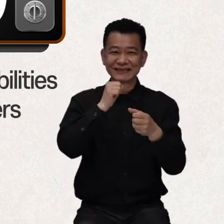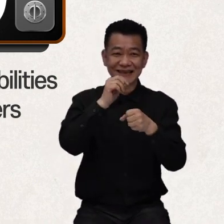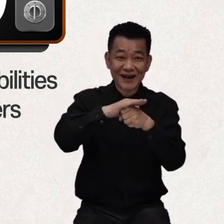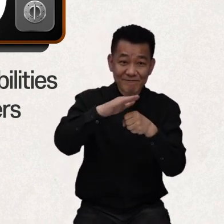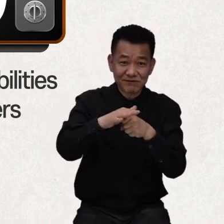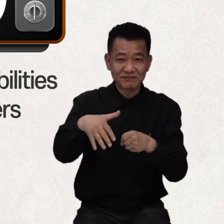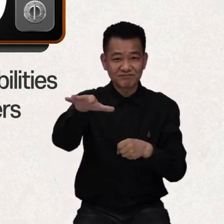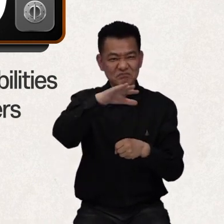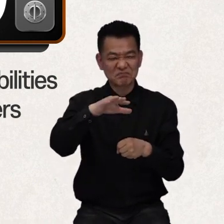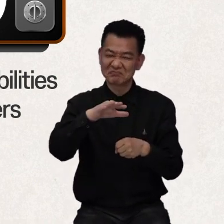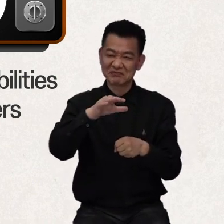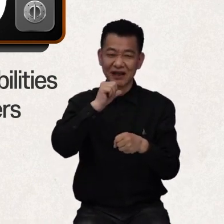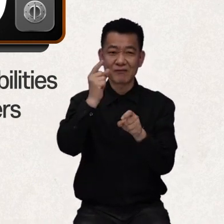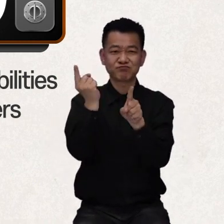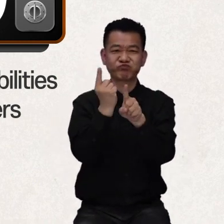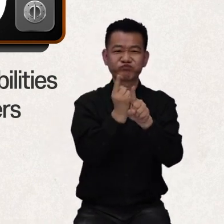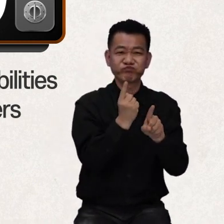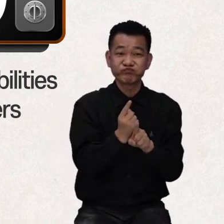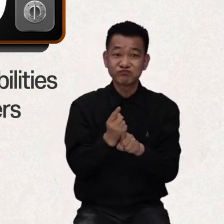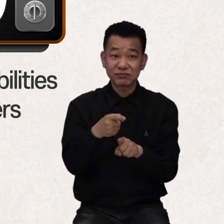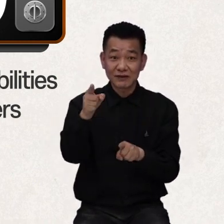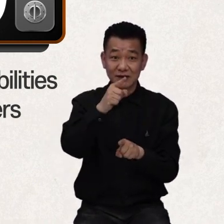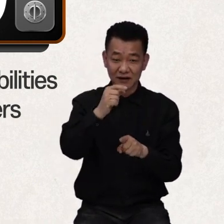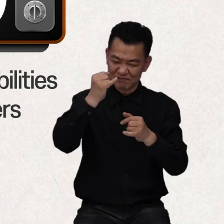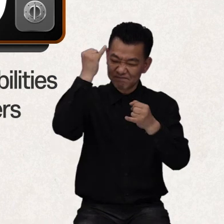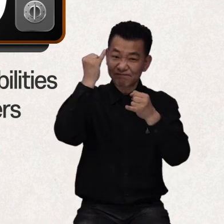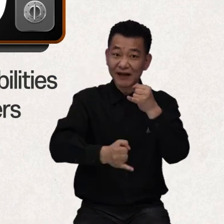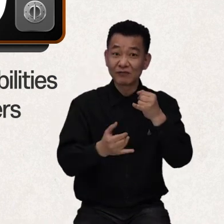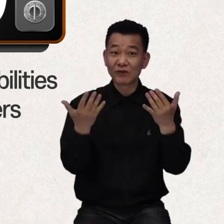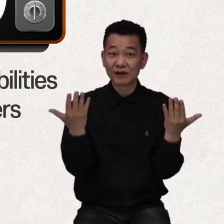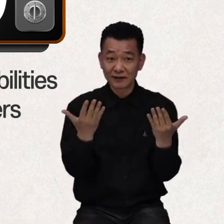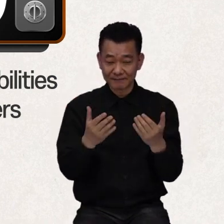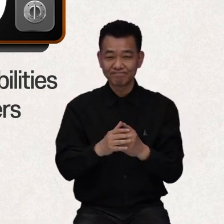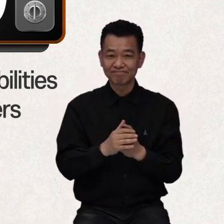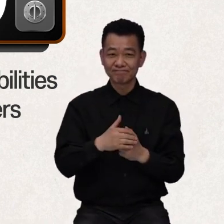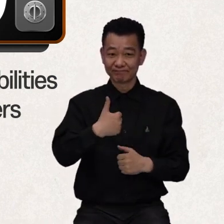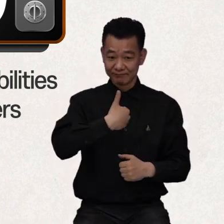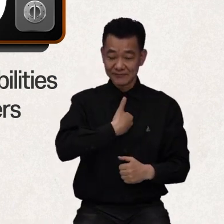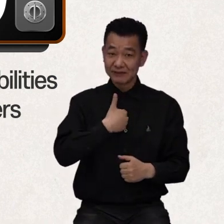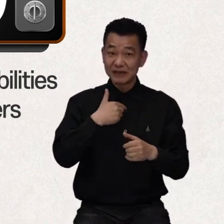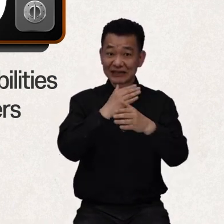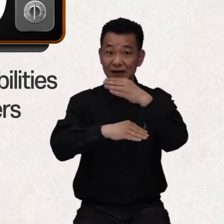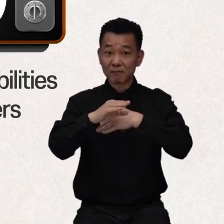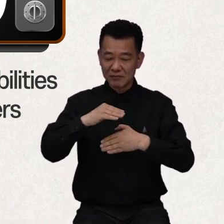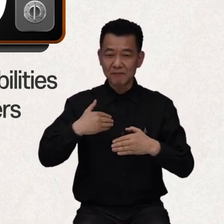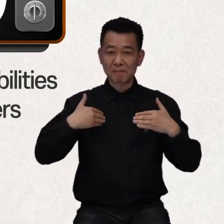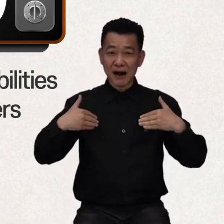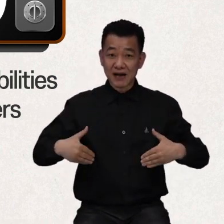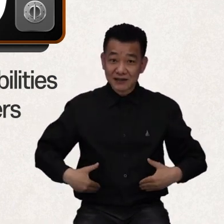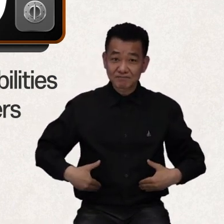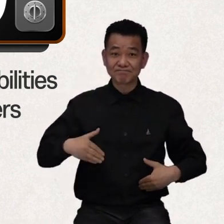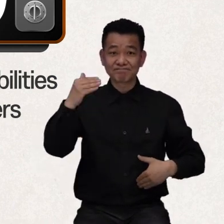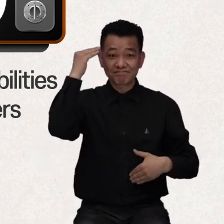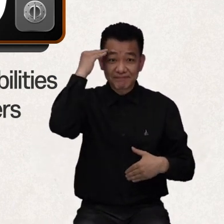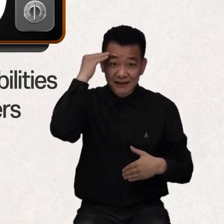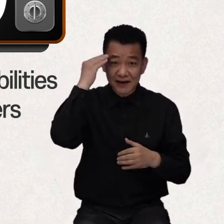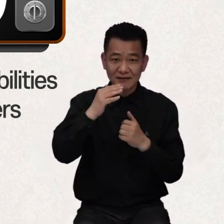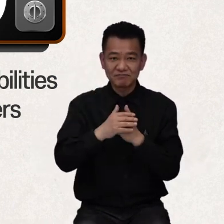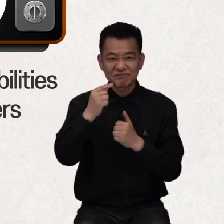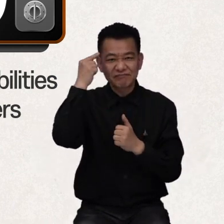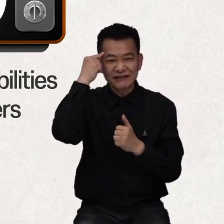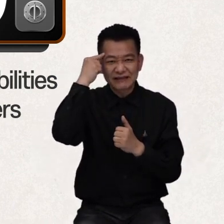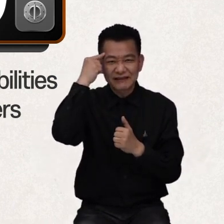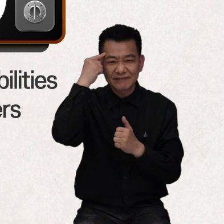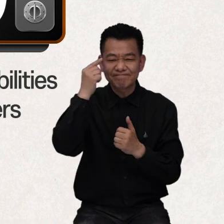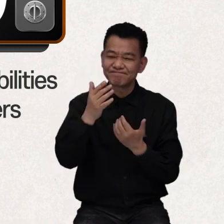to be fixed. In the past, many people believed that a disability was attributable to an individual's